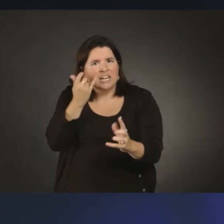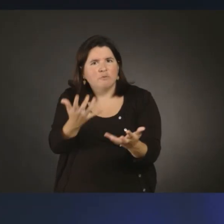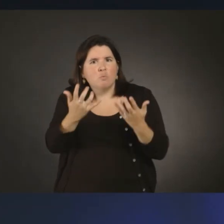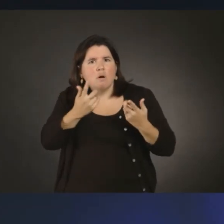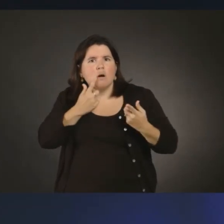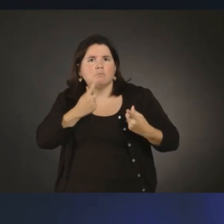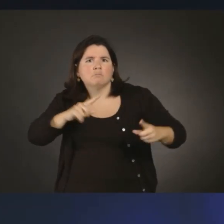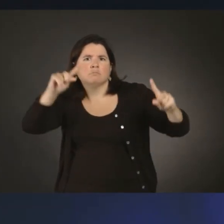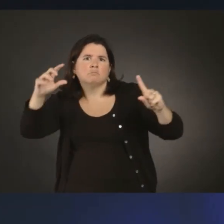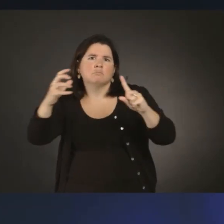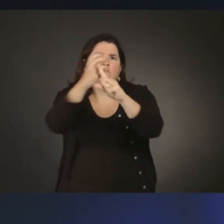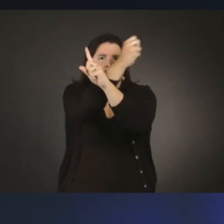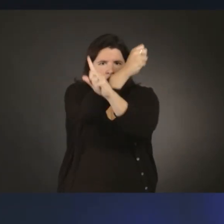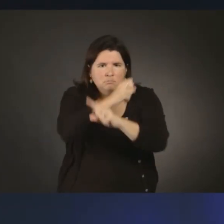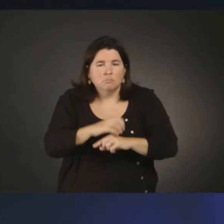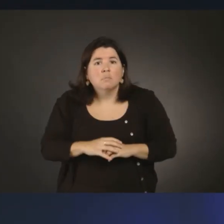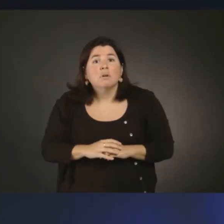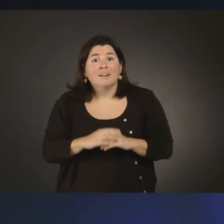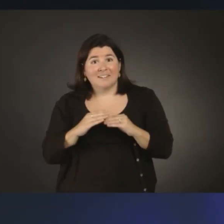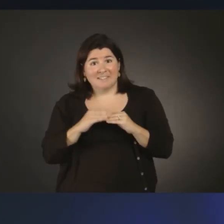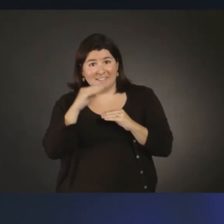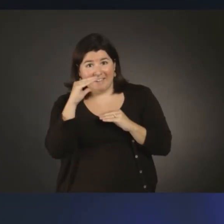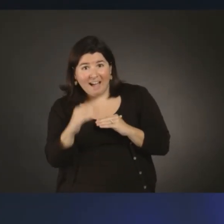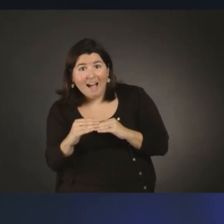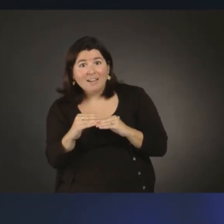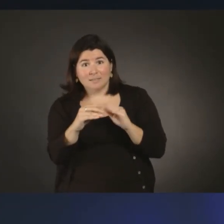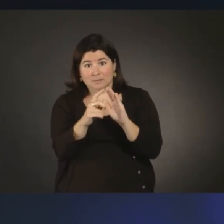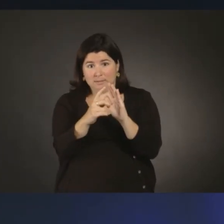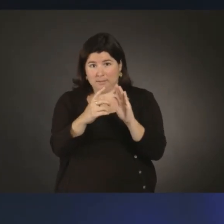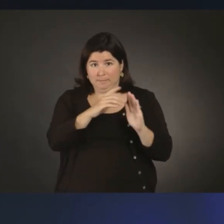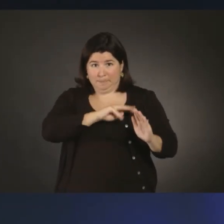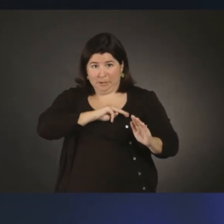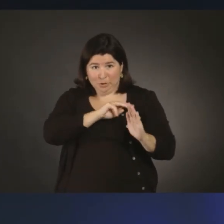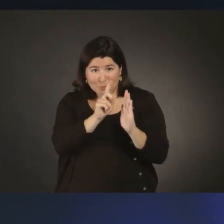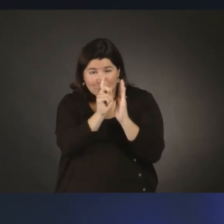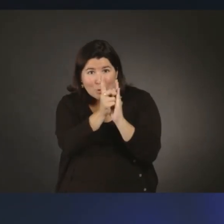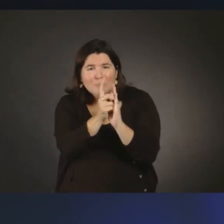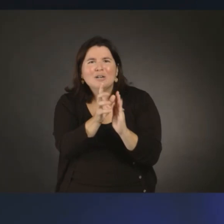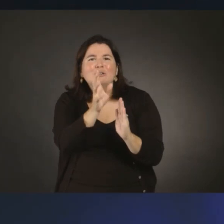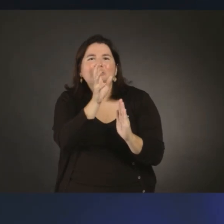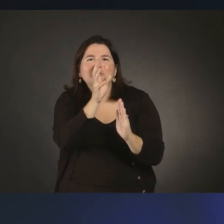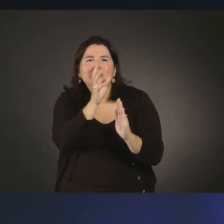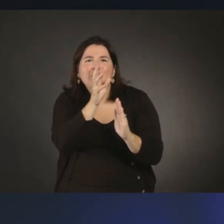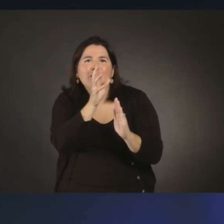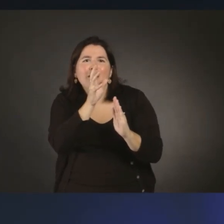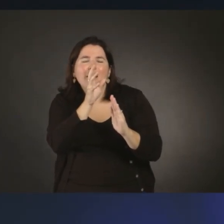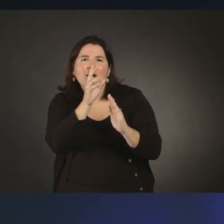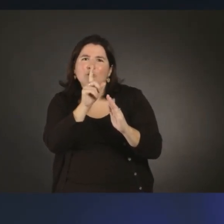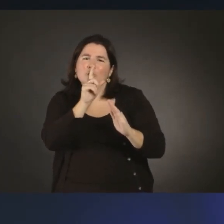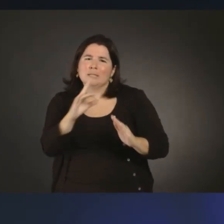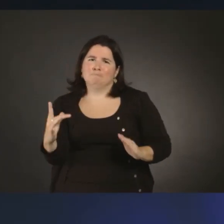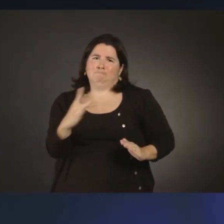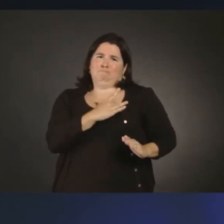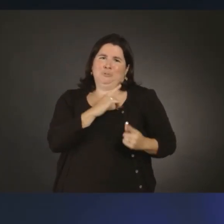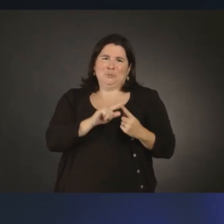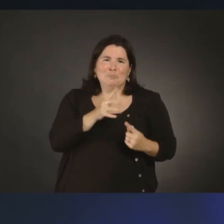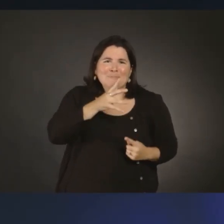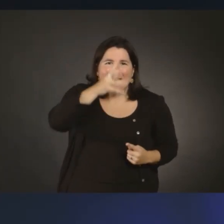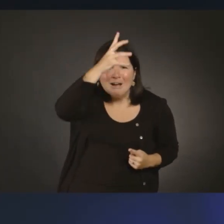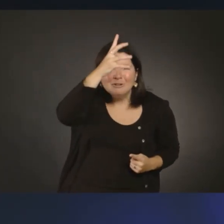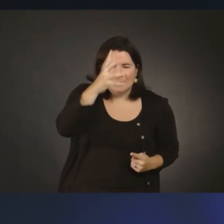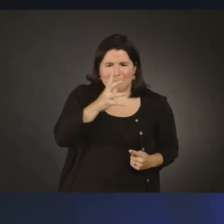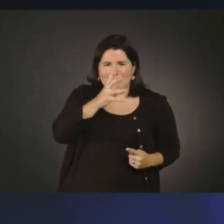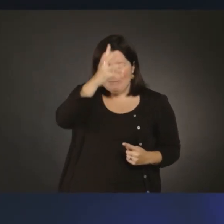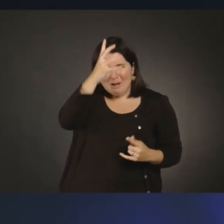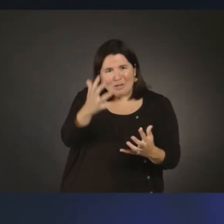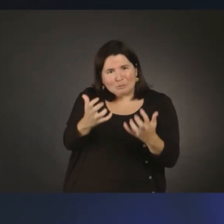dreams. This next mission moment speaks to the heart of every parent who wants nothing more than for